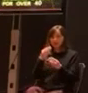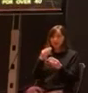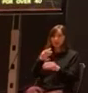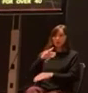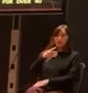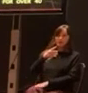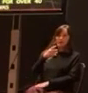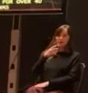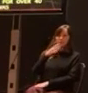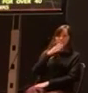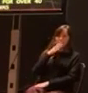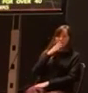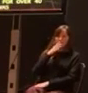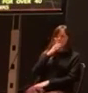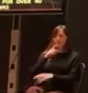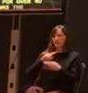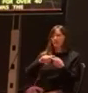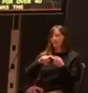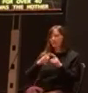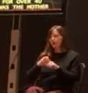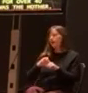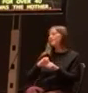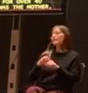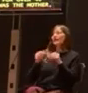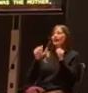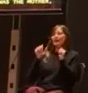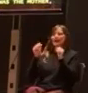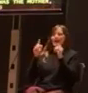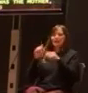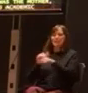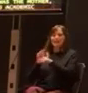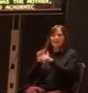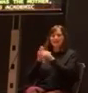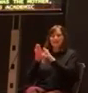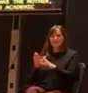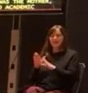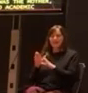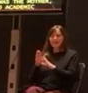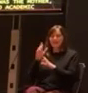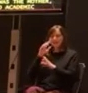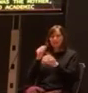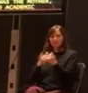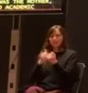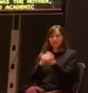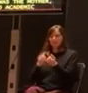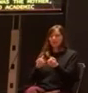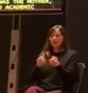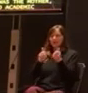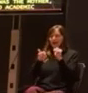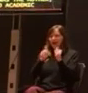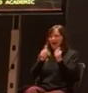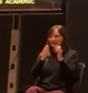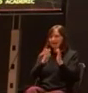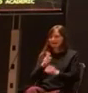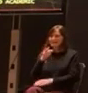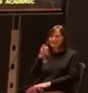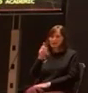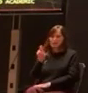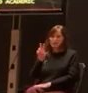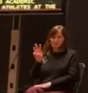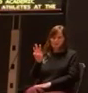mother, friend, and academic advisor to athletes at the University of